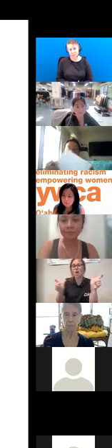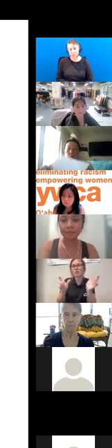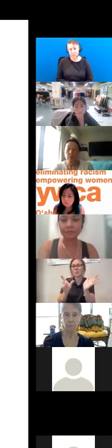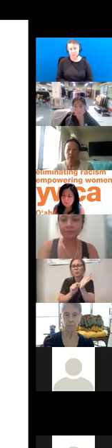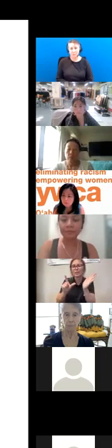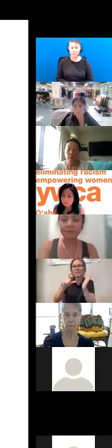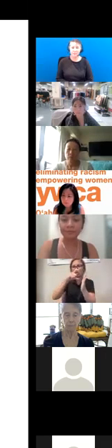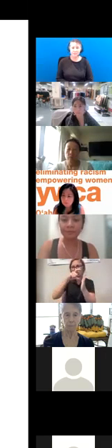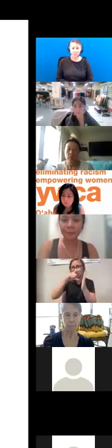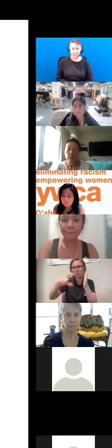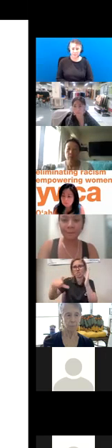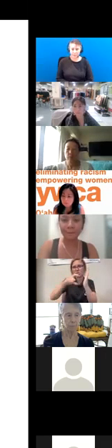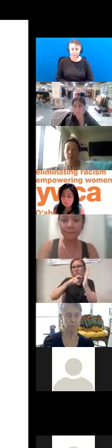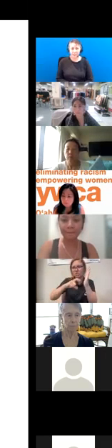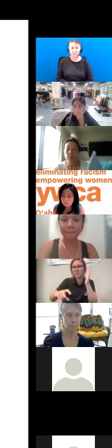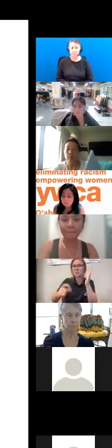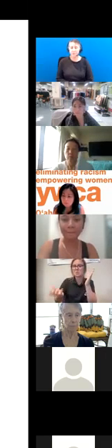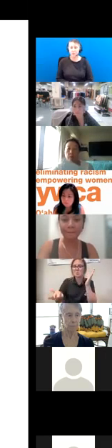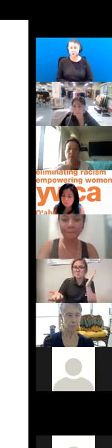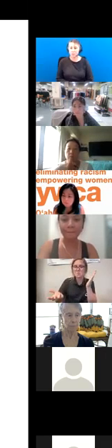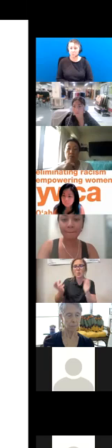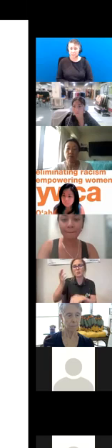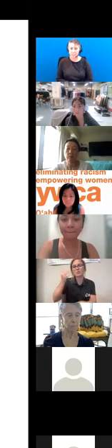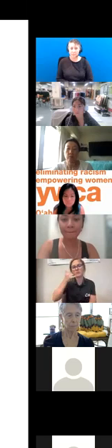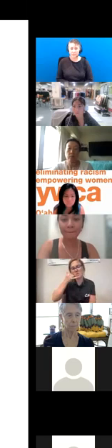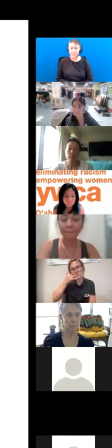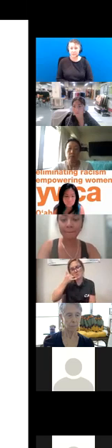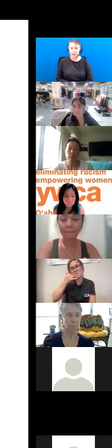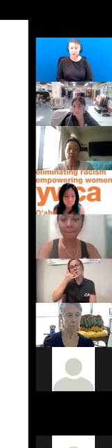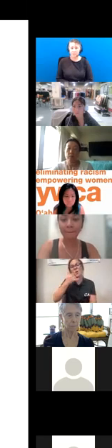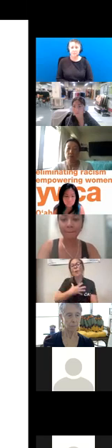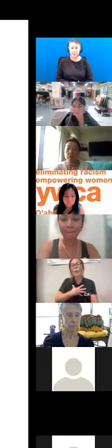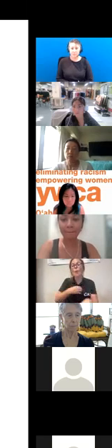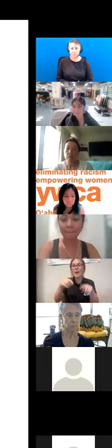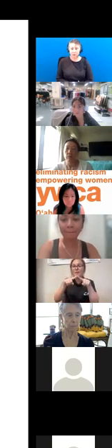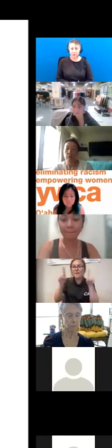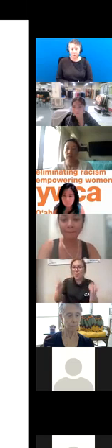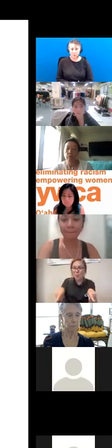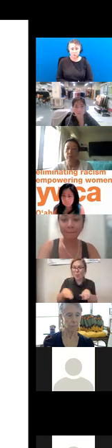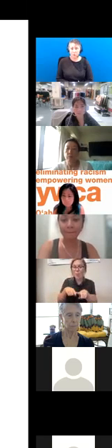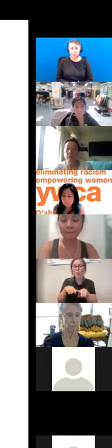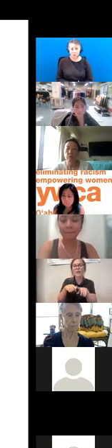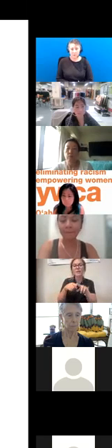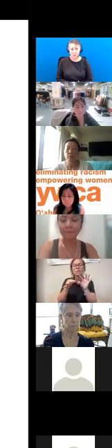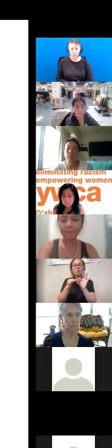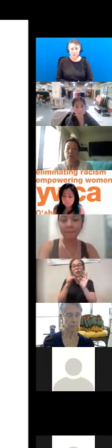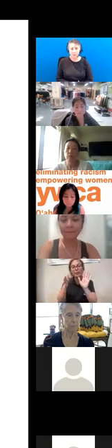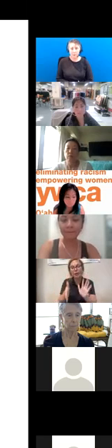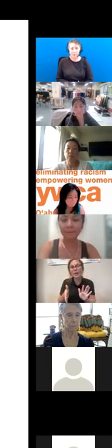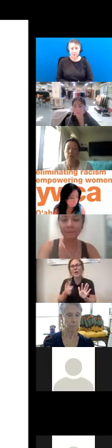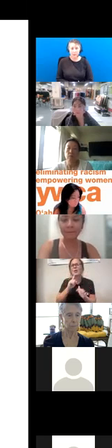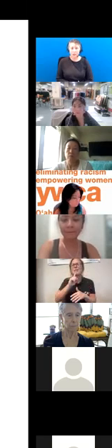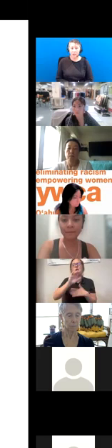Some do learn, some are in the process of learning. Some prefer large print. Sometimes a smartphone or a whiteboard,